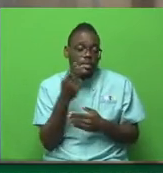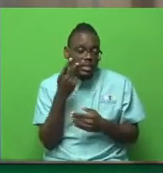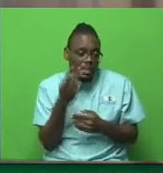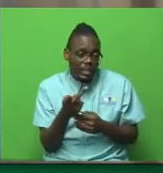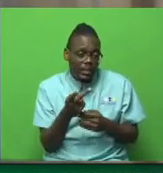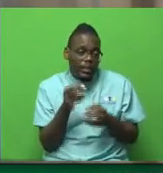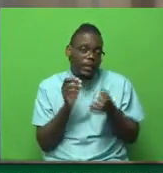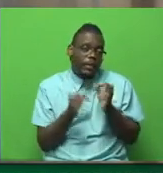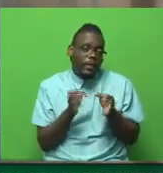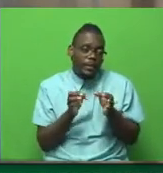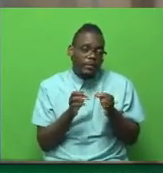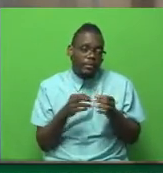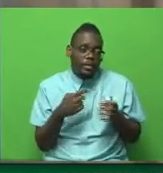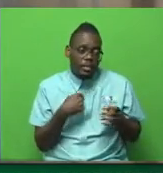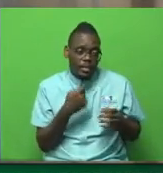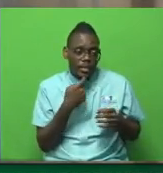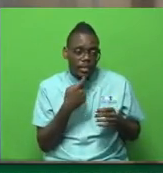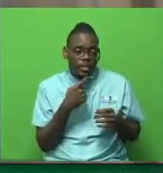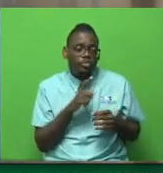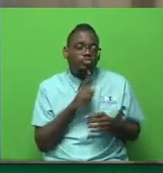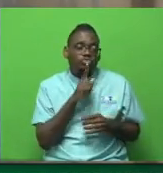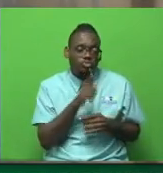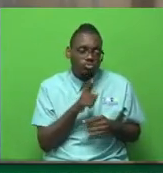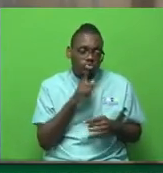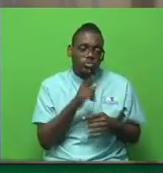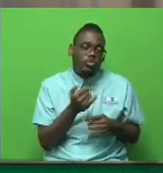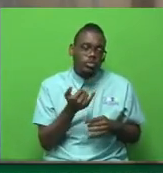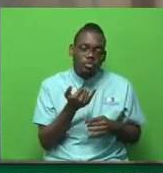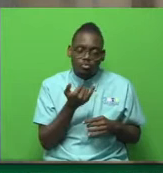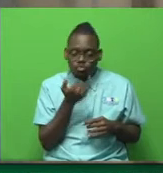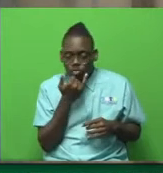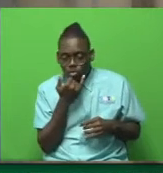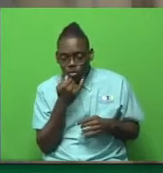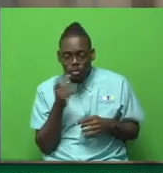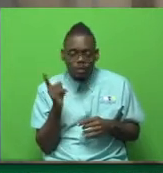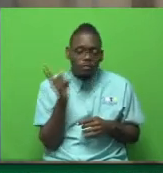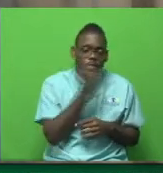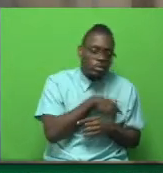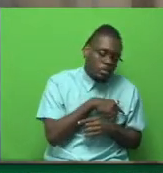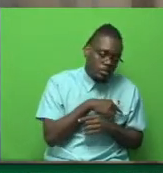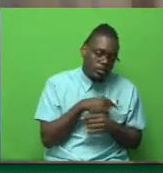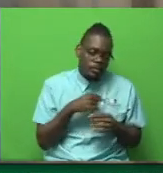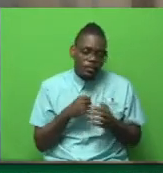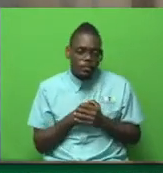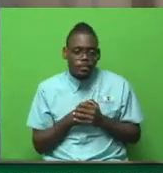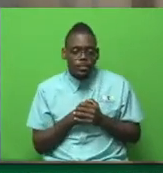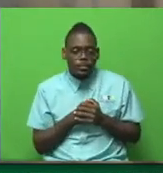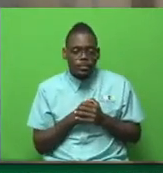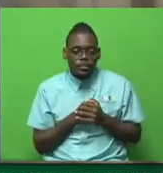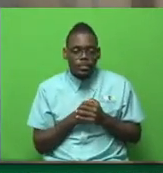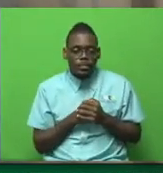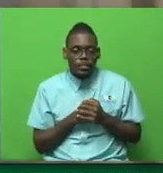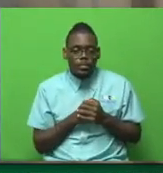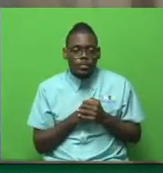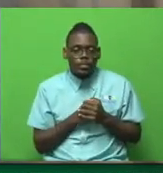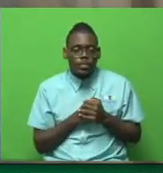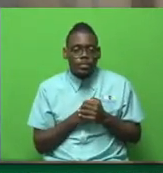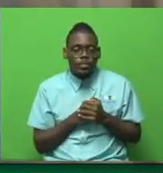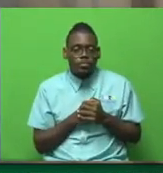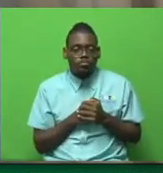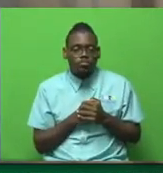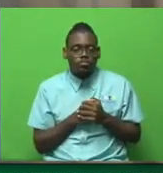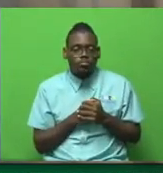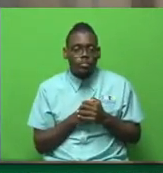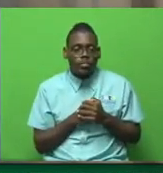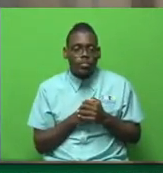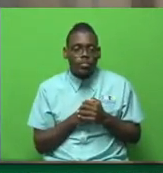of Trinidad and Tobago and citizens of Trinidad and Tobago Madam speaker over the last seven years the Minister of Finance